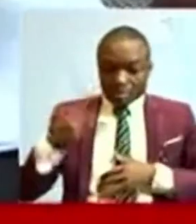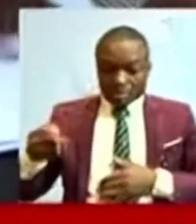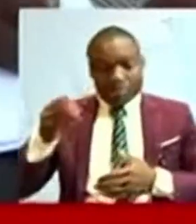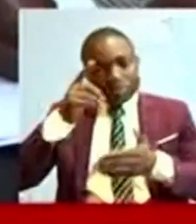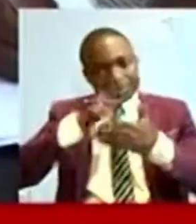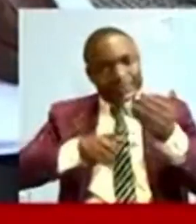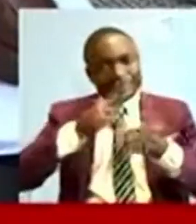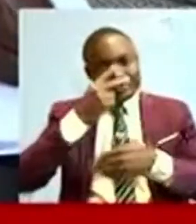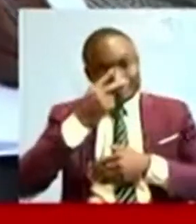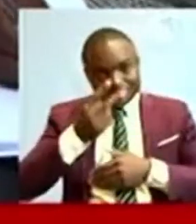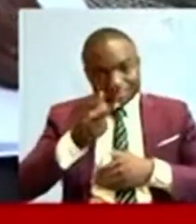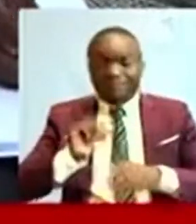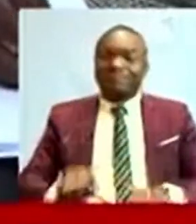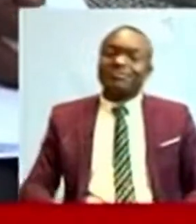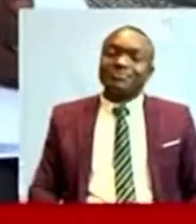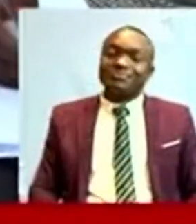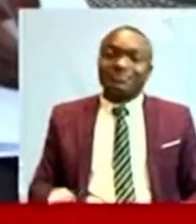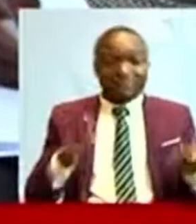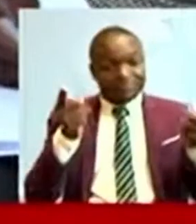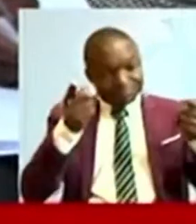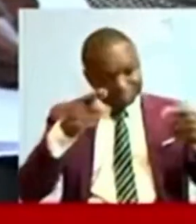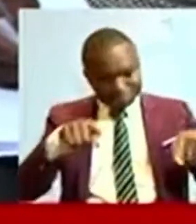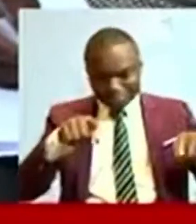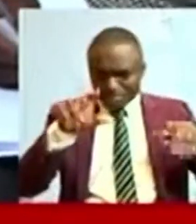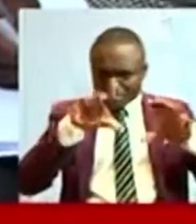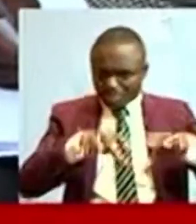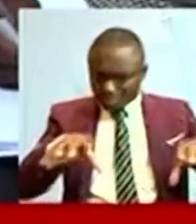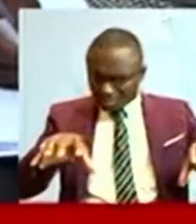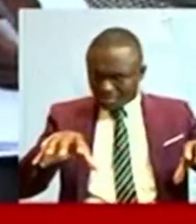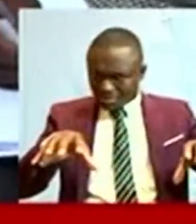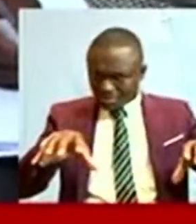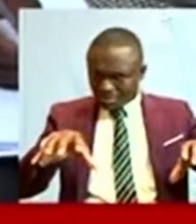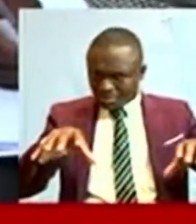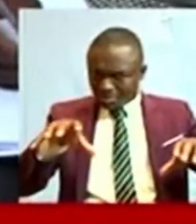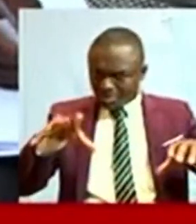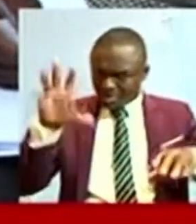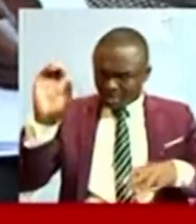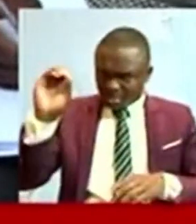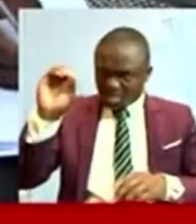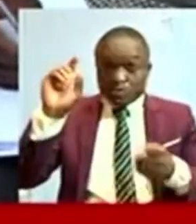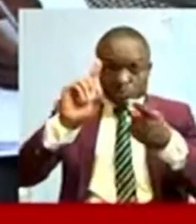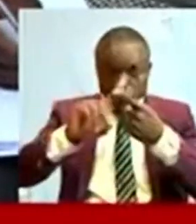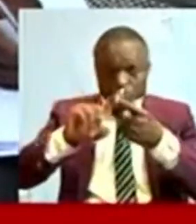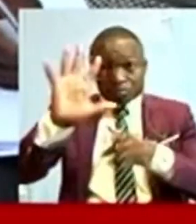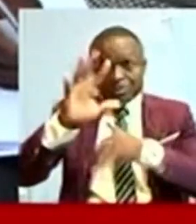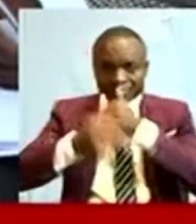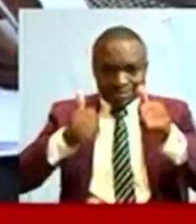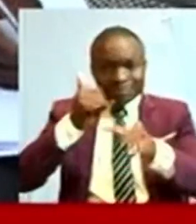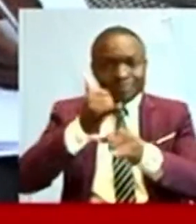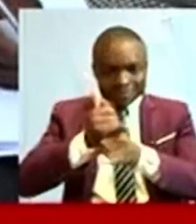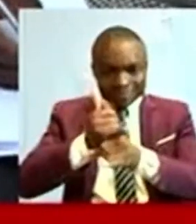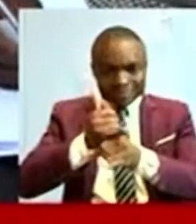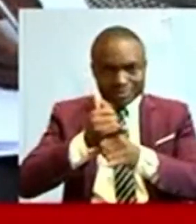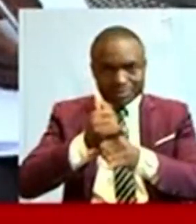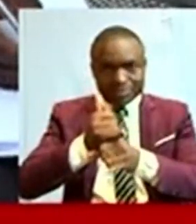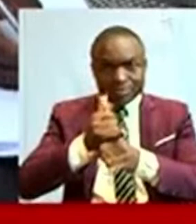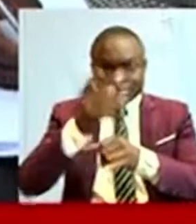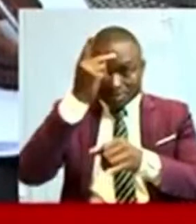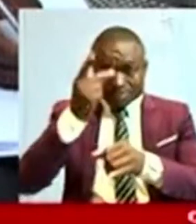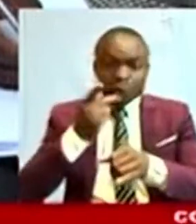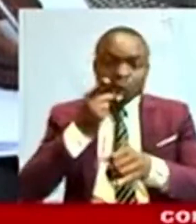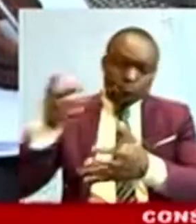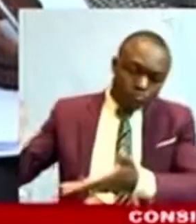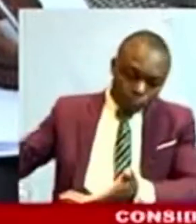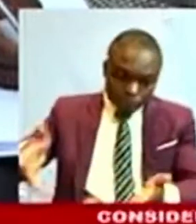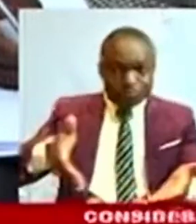that when children between 0 and 5 years old, the parents usually bring their children to